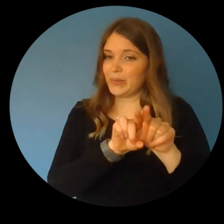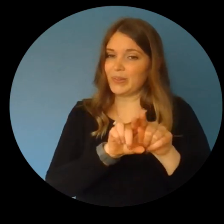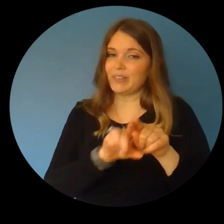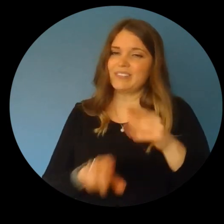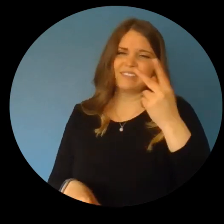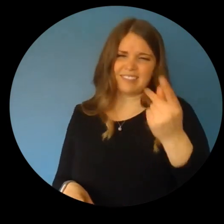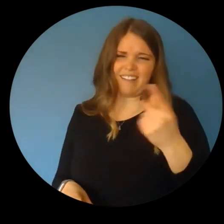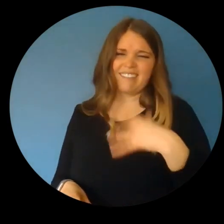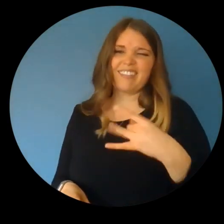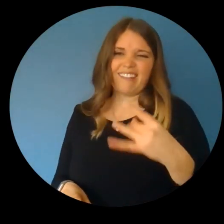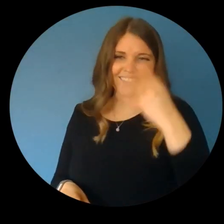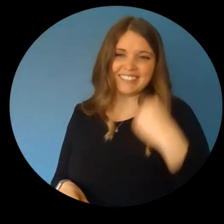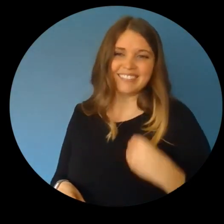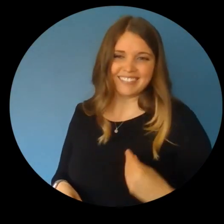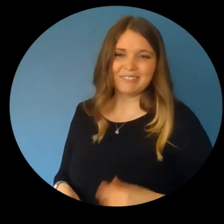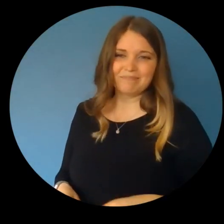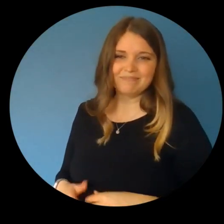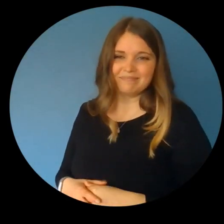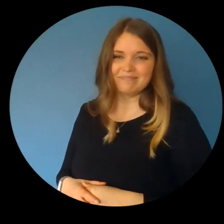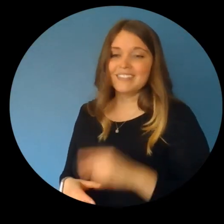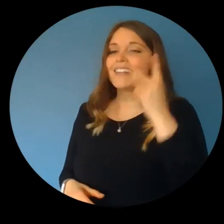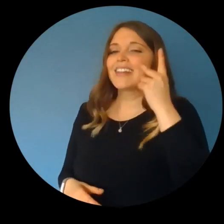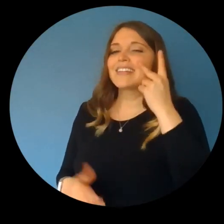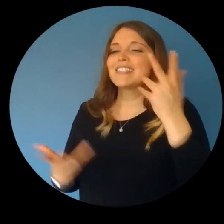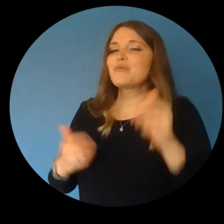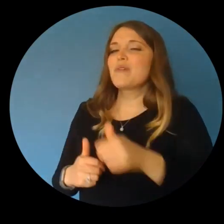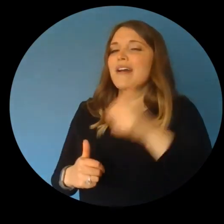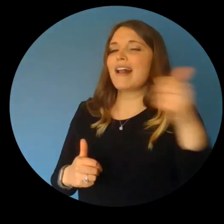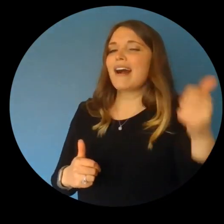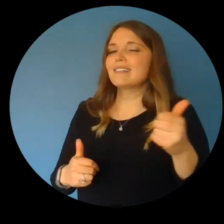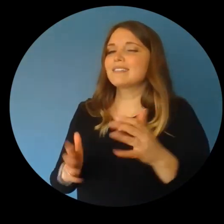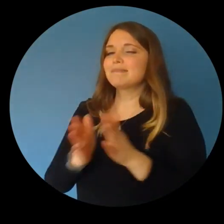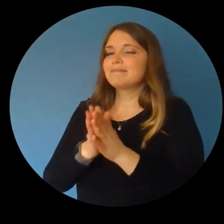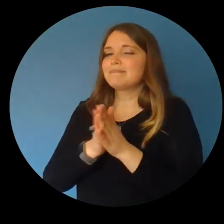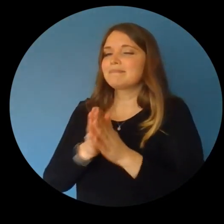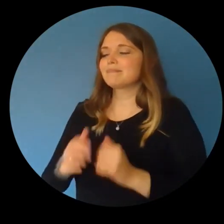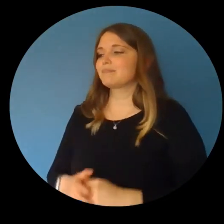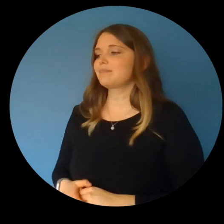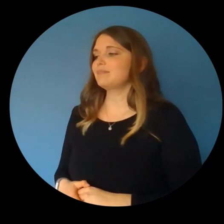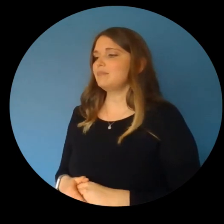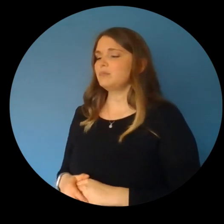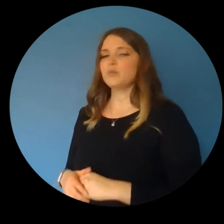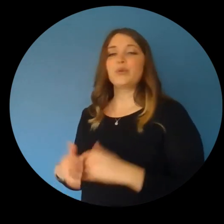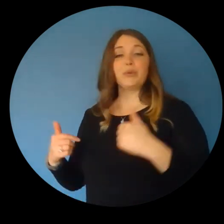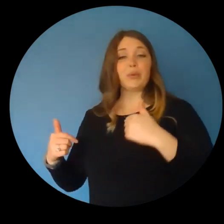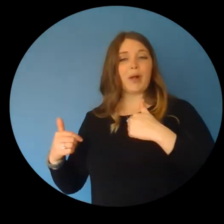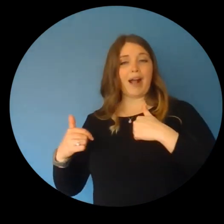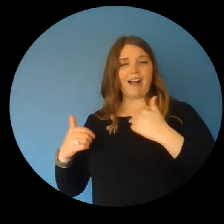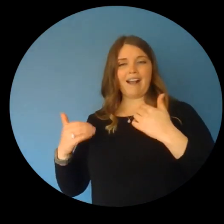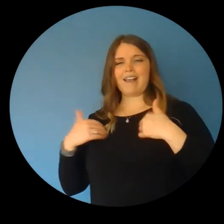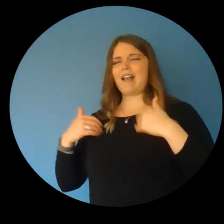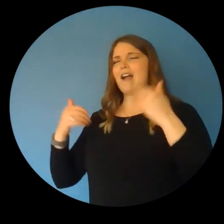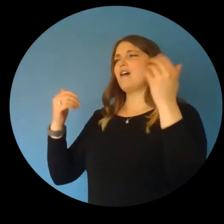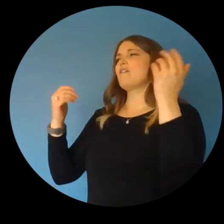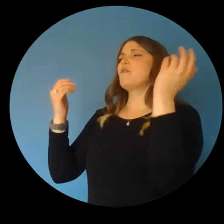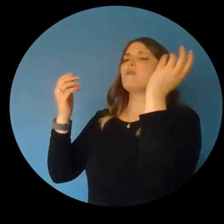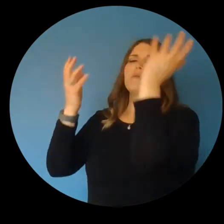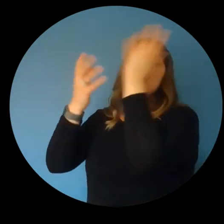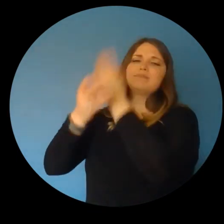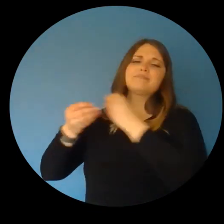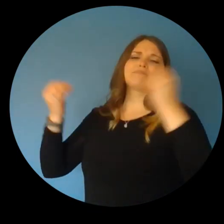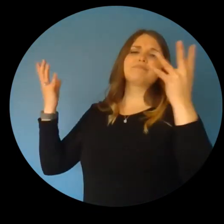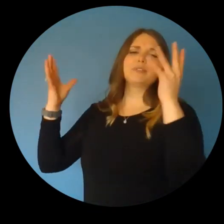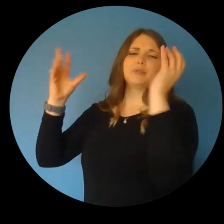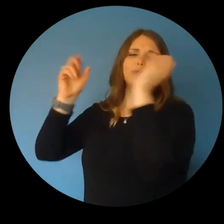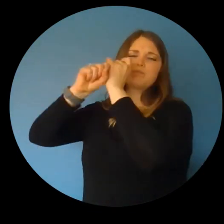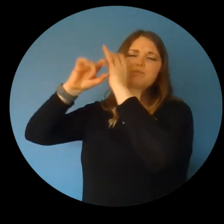that. Let's see what else dog likes. "I have wonderful dreams," dog went on, "of